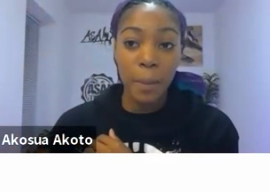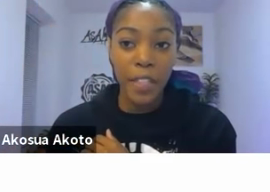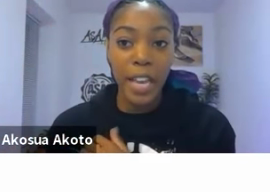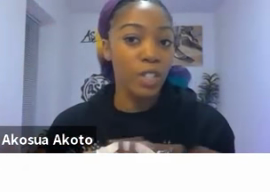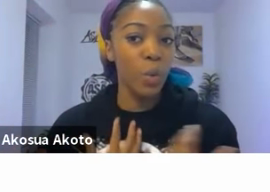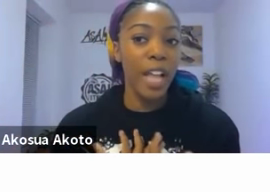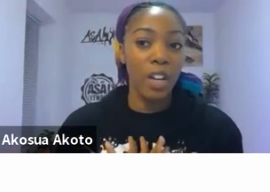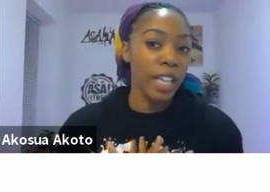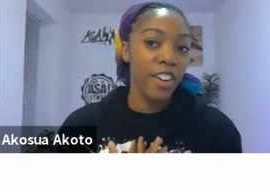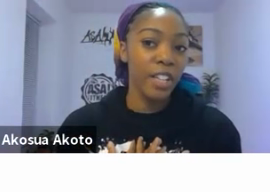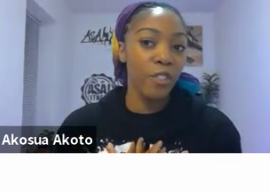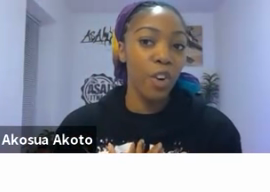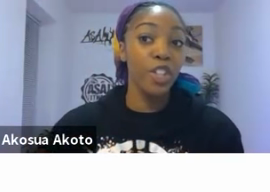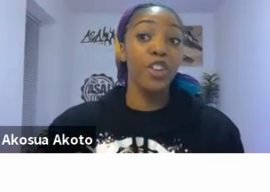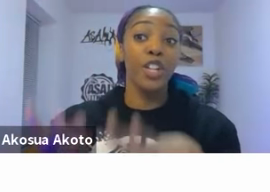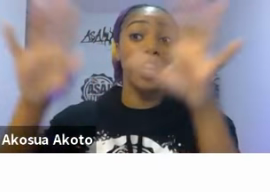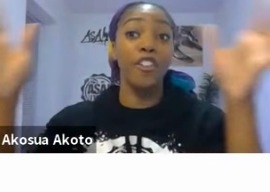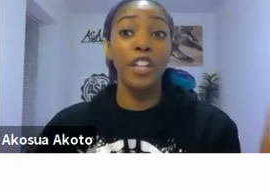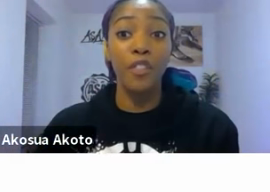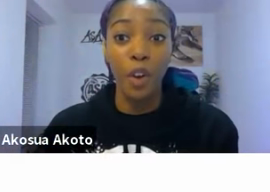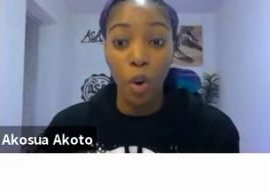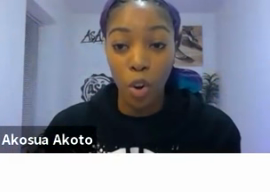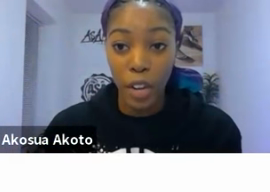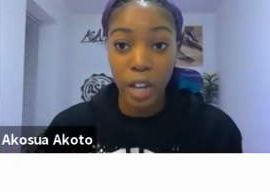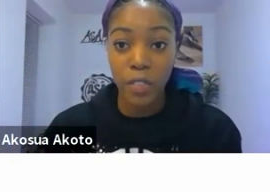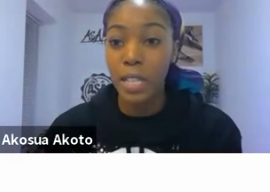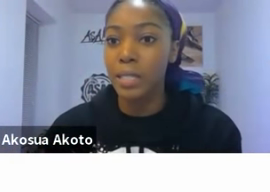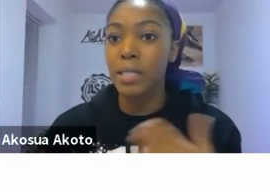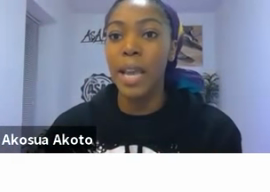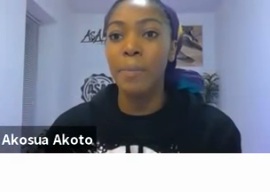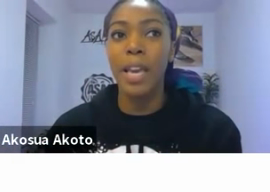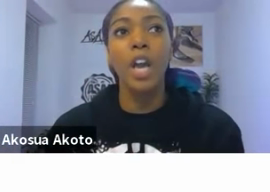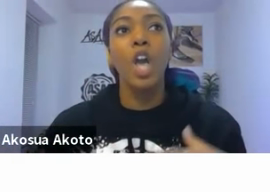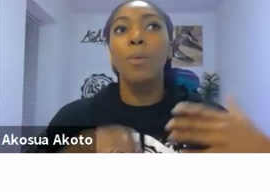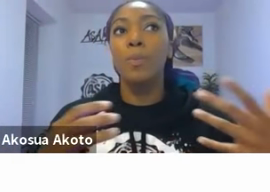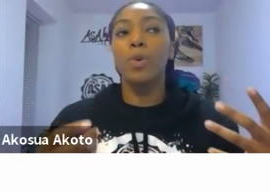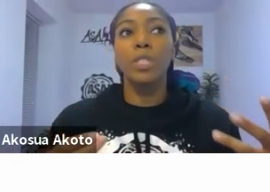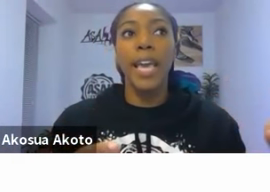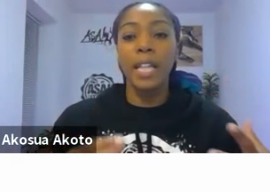it into something else. So we're not gonna get credit for it. You're gonna get credit for the whole choreography. It's the same thing.